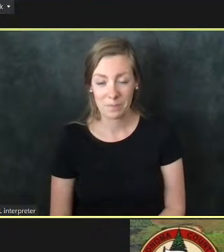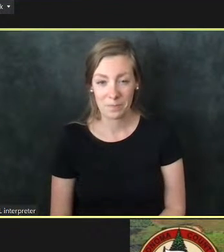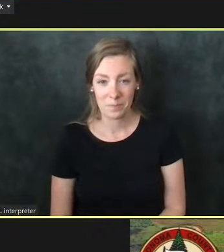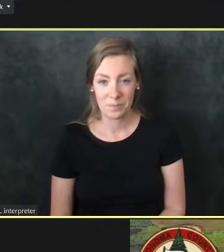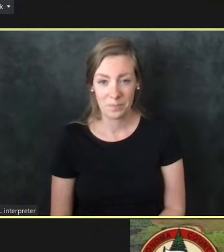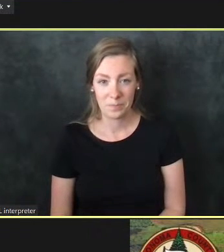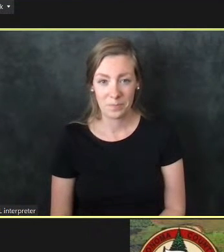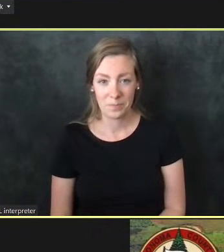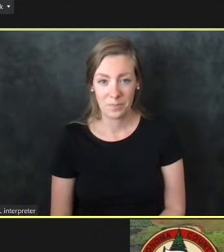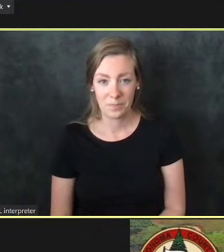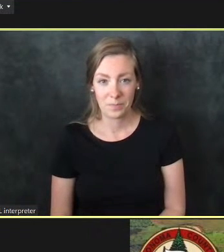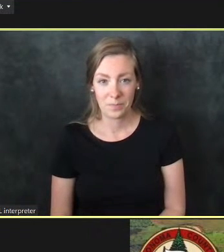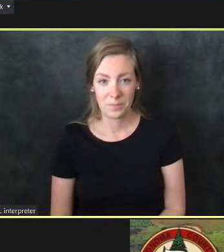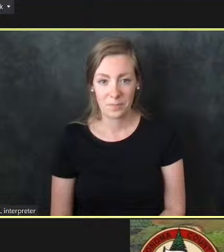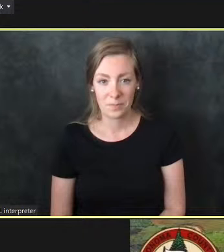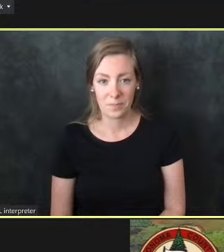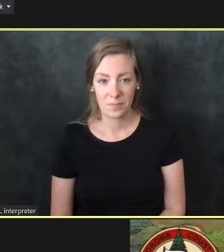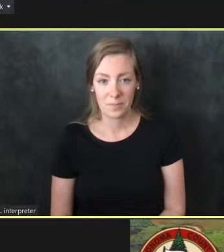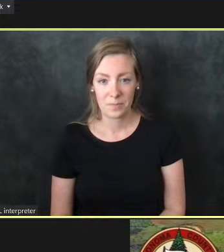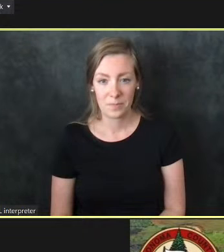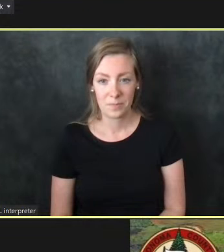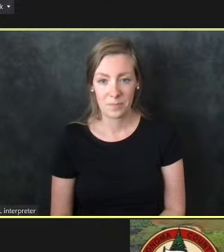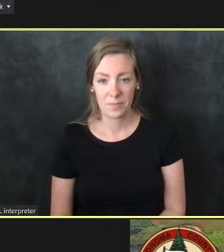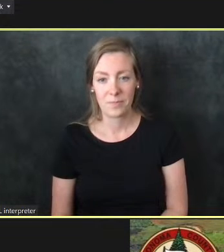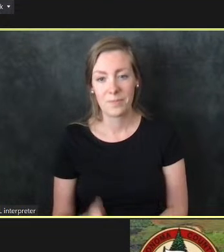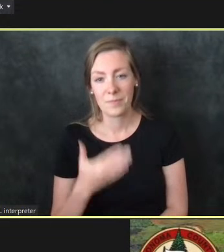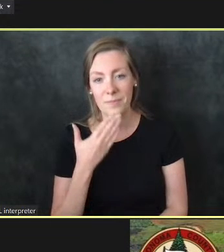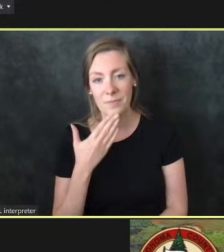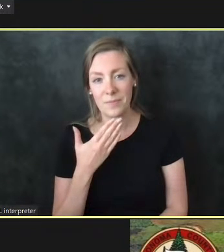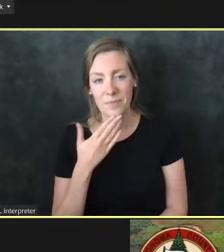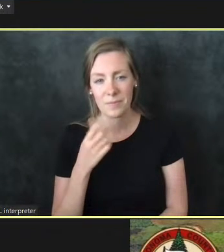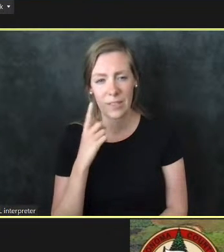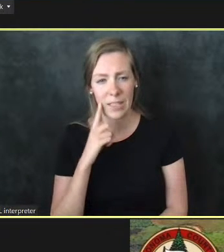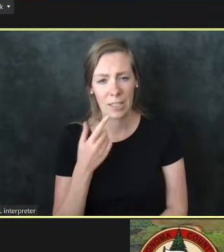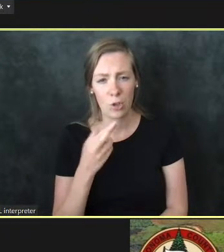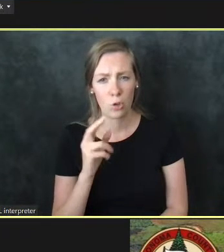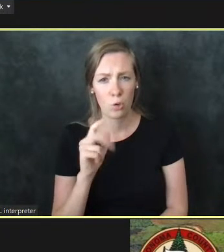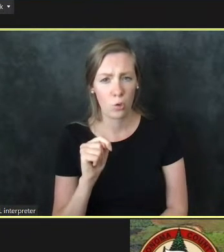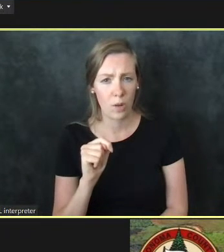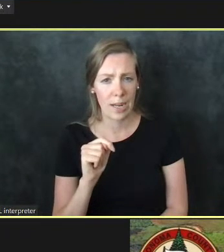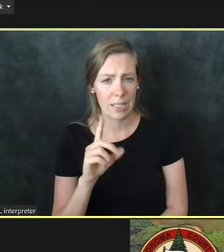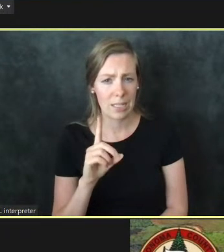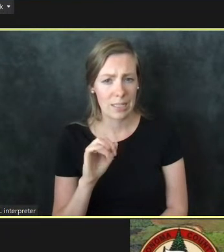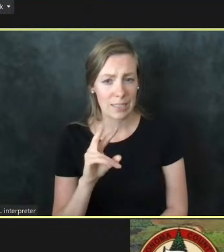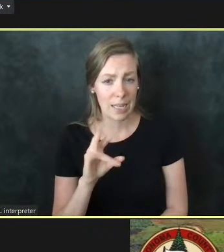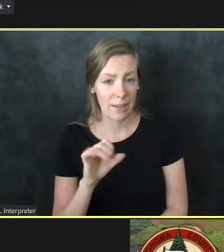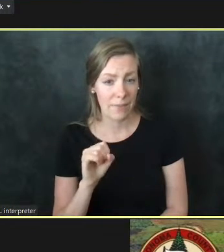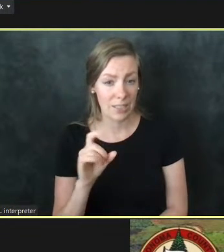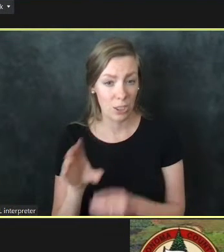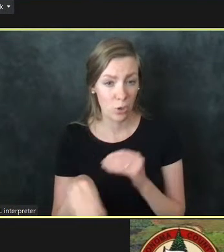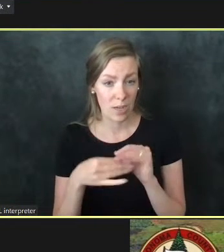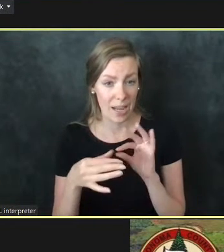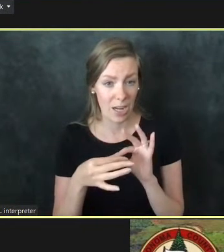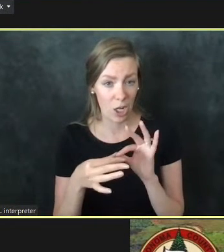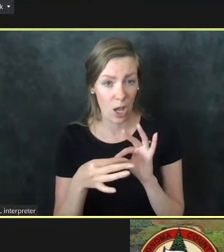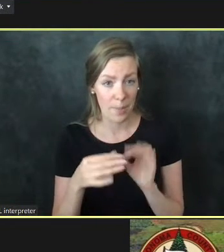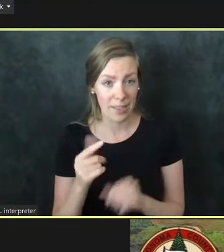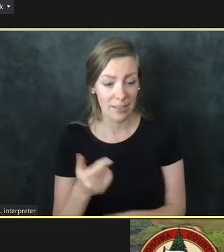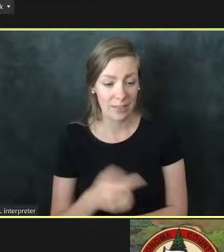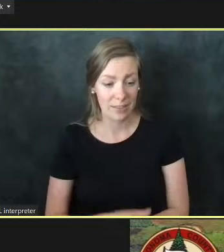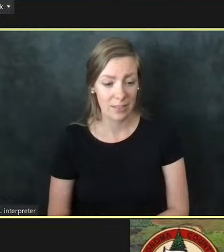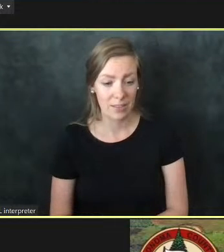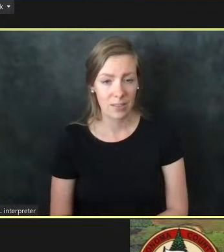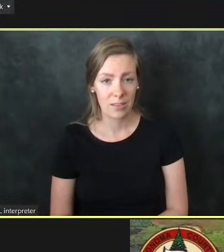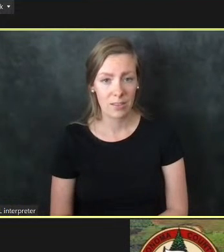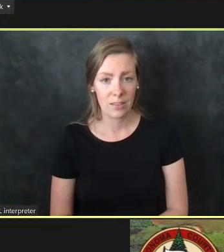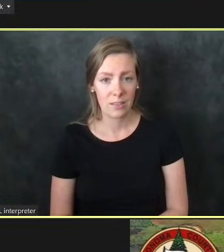I do think that Yep. Grant Davis might want to make the last inclusion. queremos tratar de que tengan la, Our attendee list, if